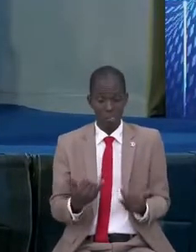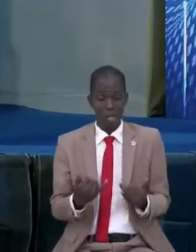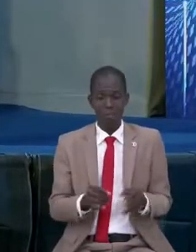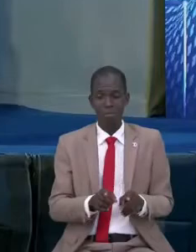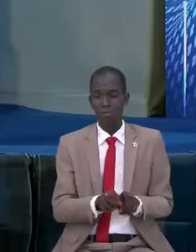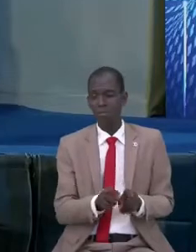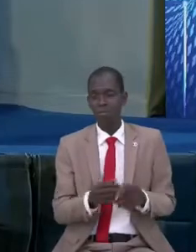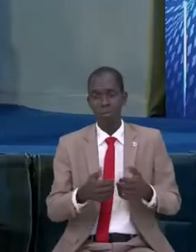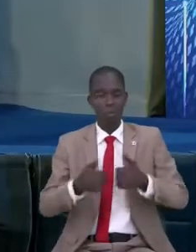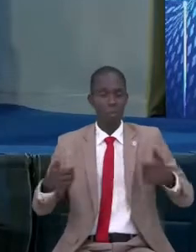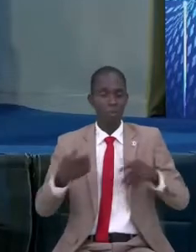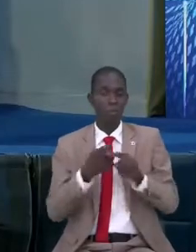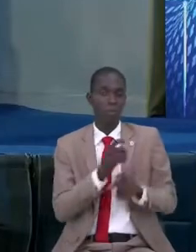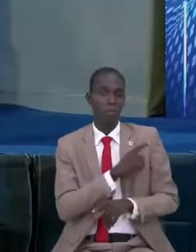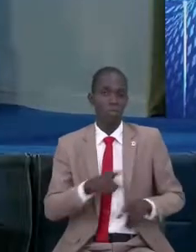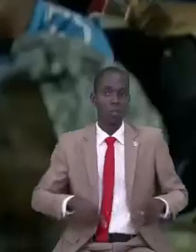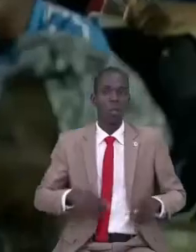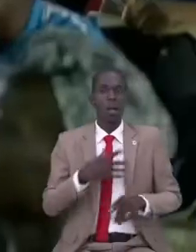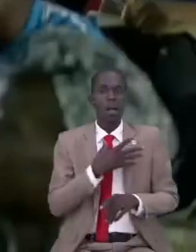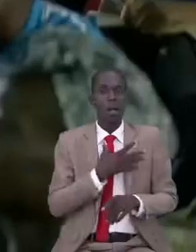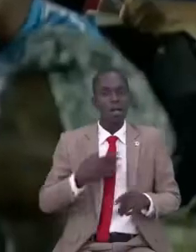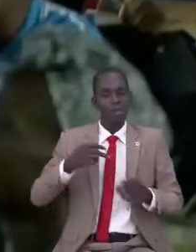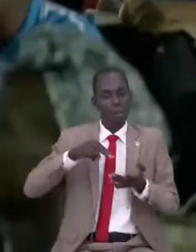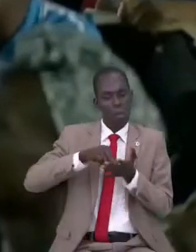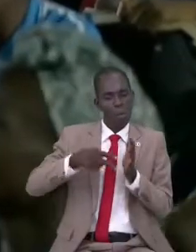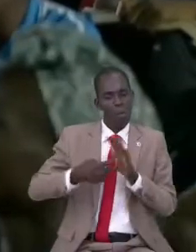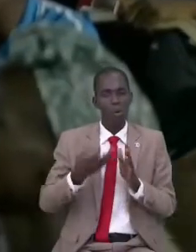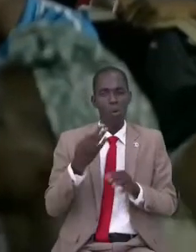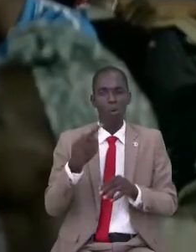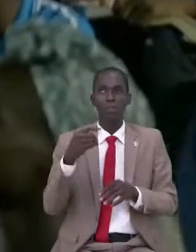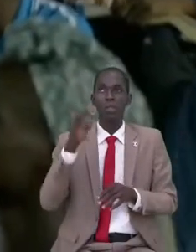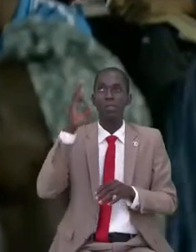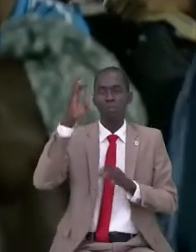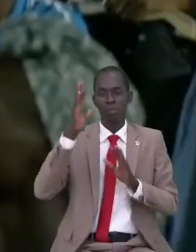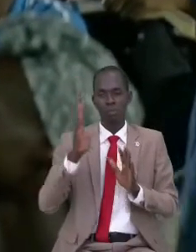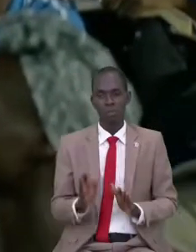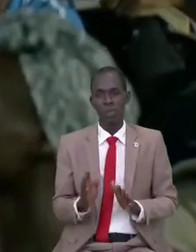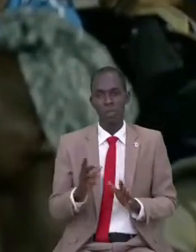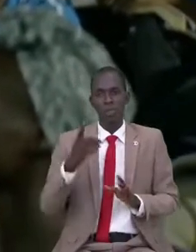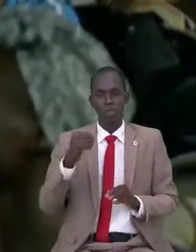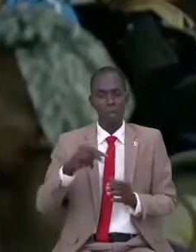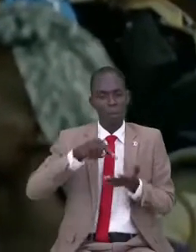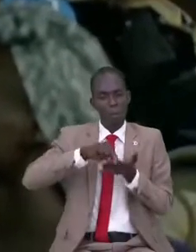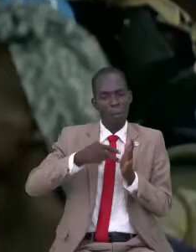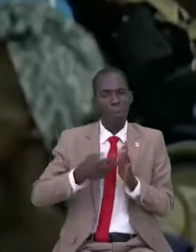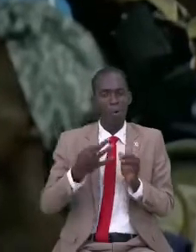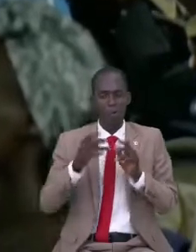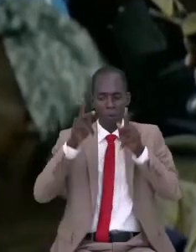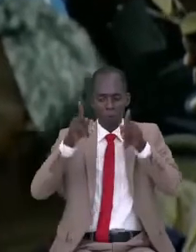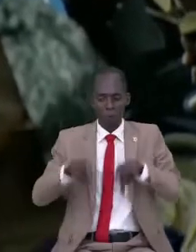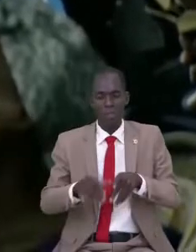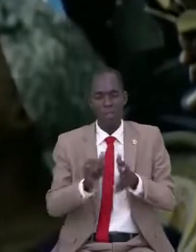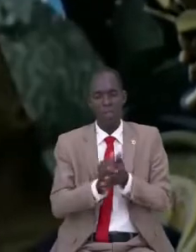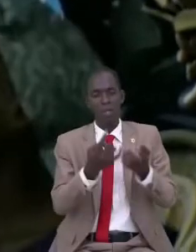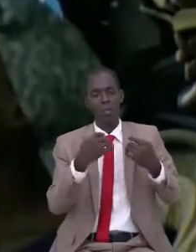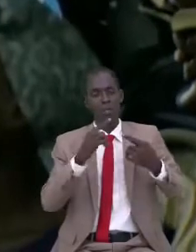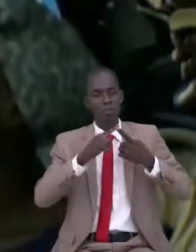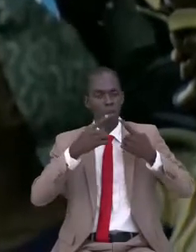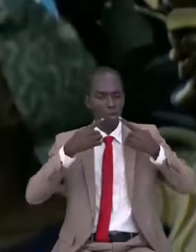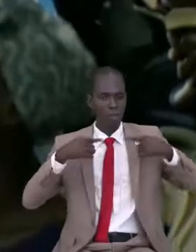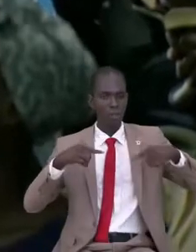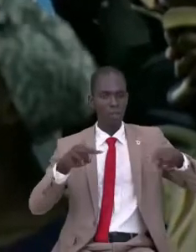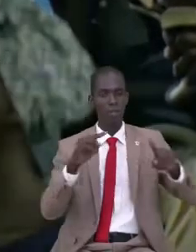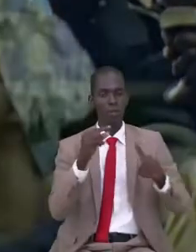the purpose of the preacher, the purpose of the one that comes to declare the word of